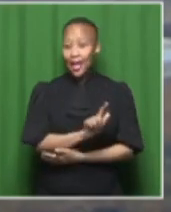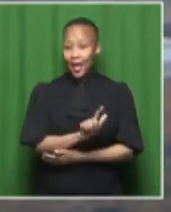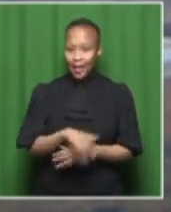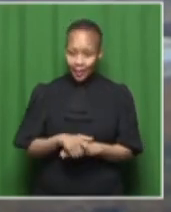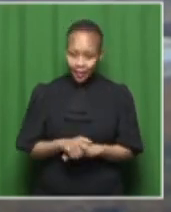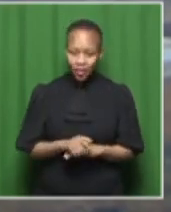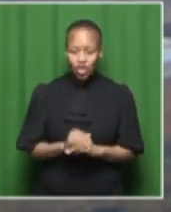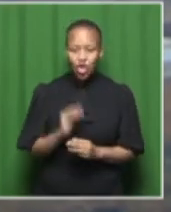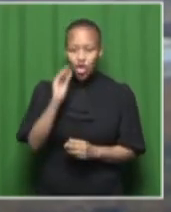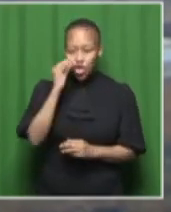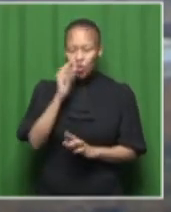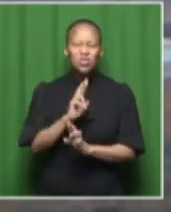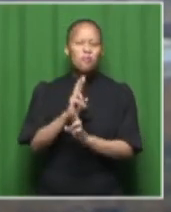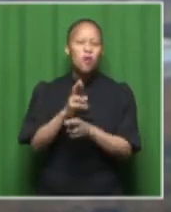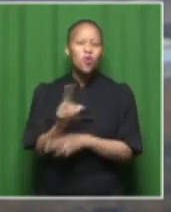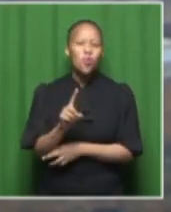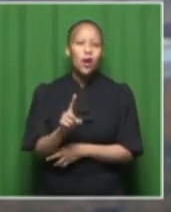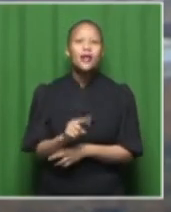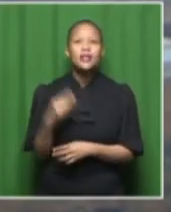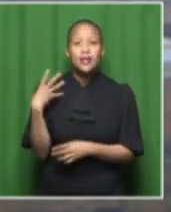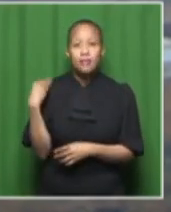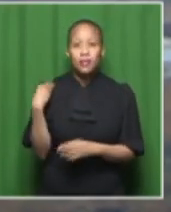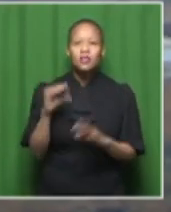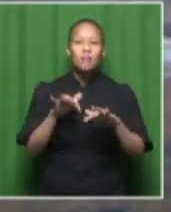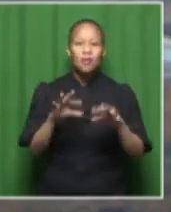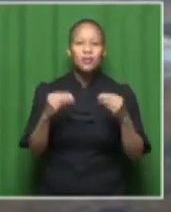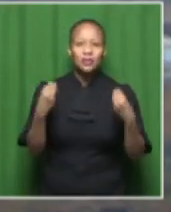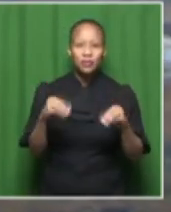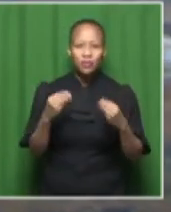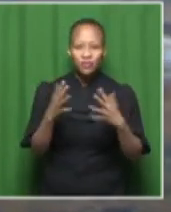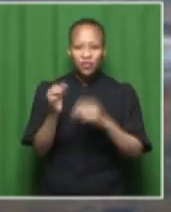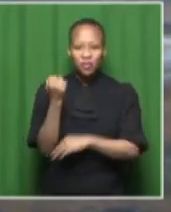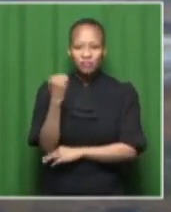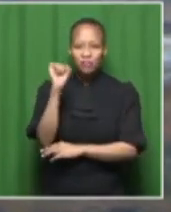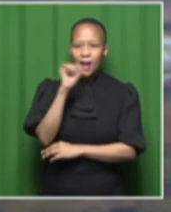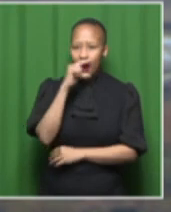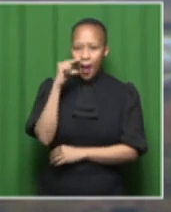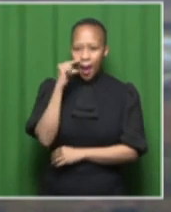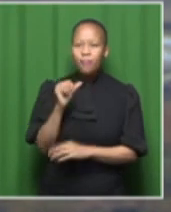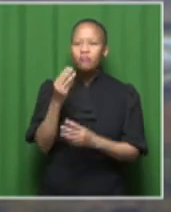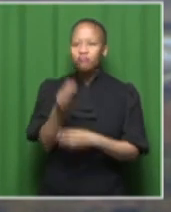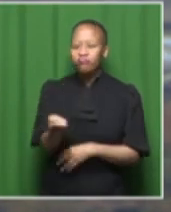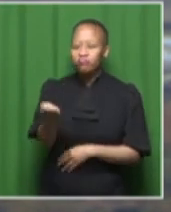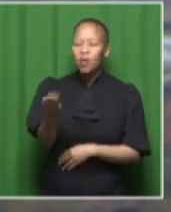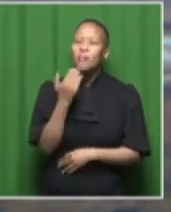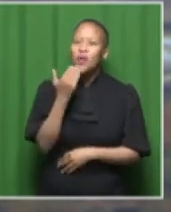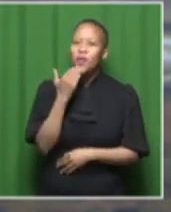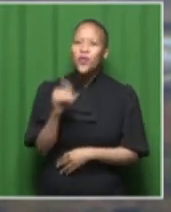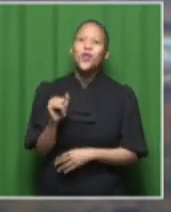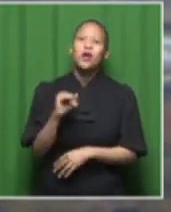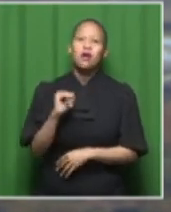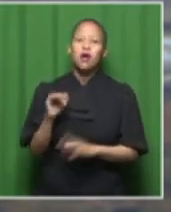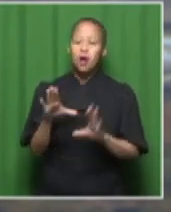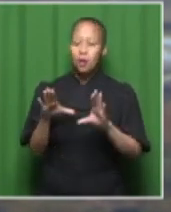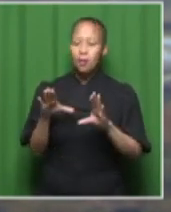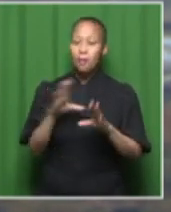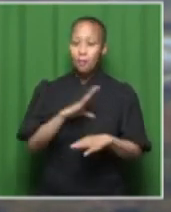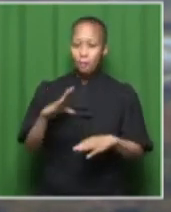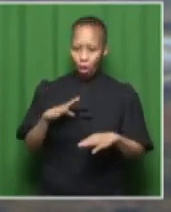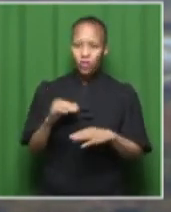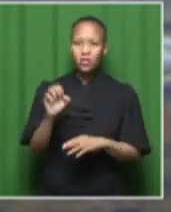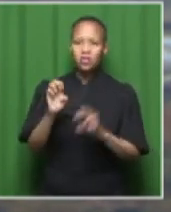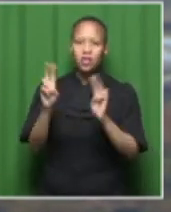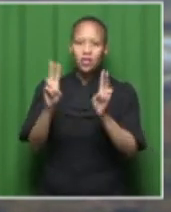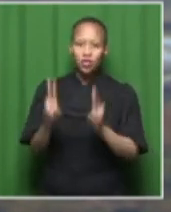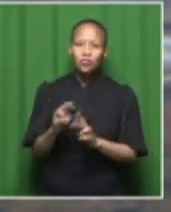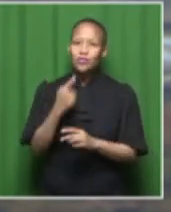Now, news reports that the Minister of Public Enterprises has rejected the name put forward by the Eskom board to replace André de Ruyter